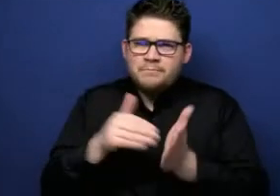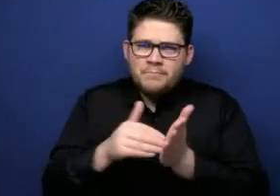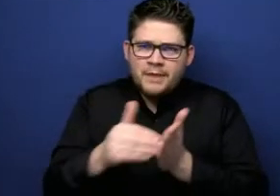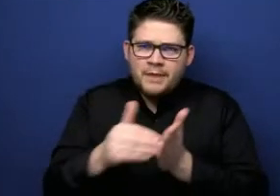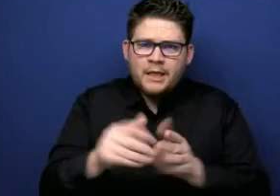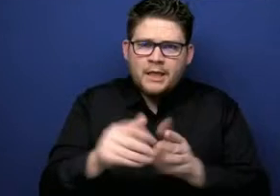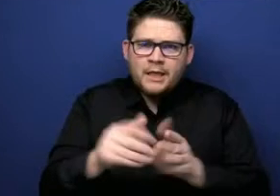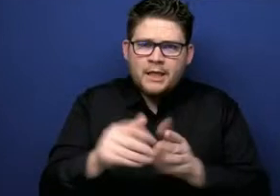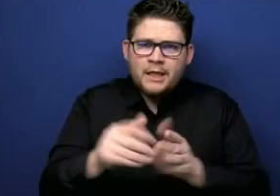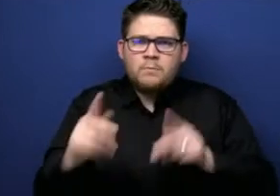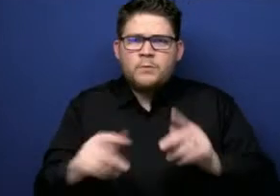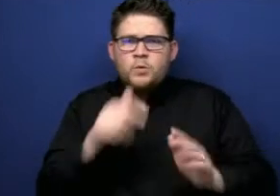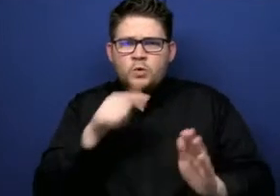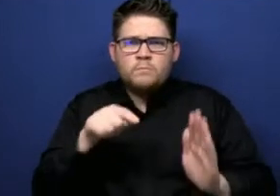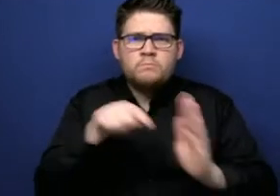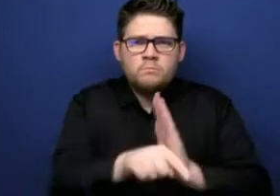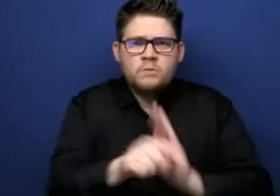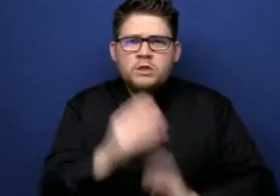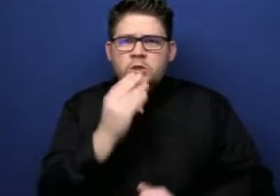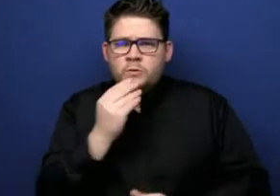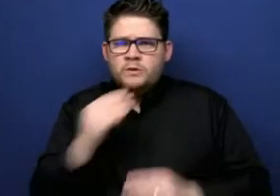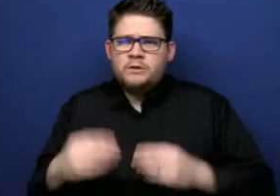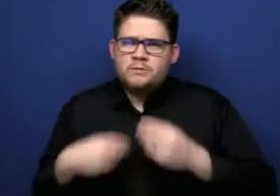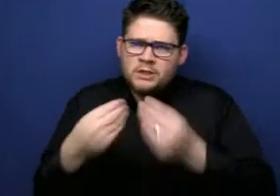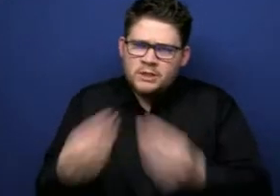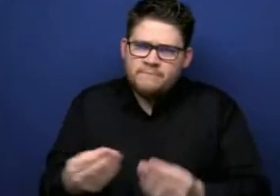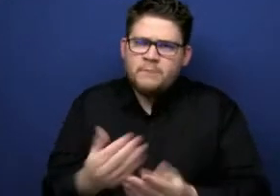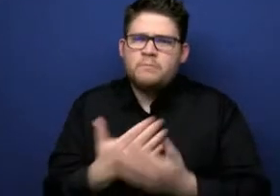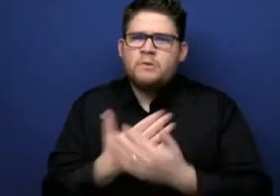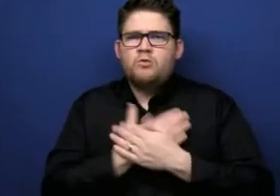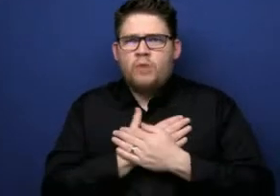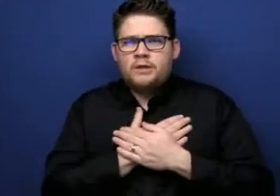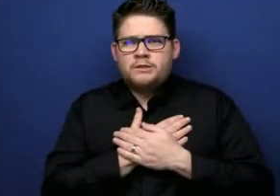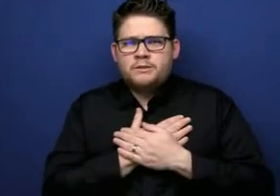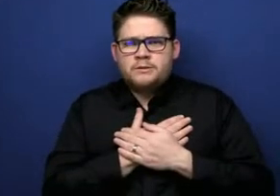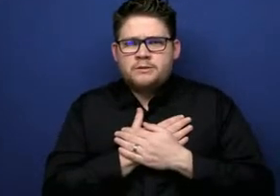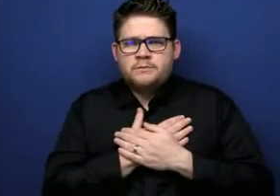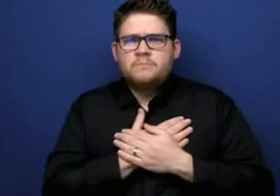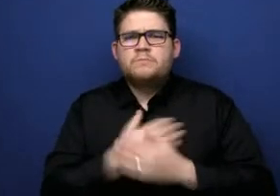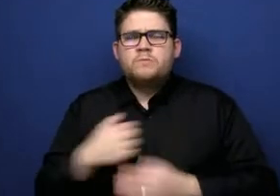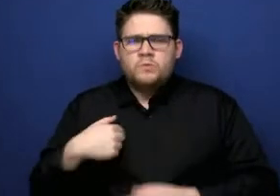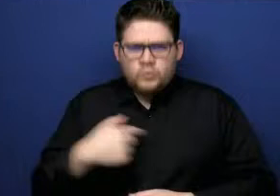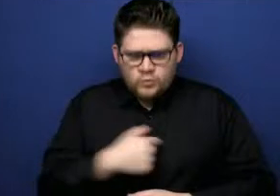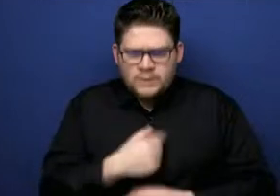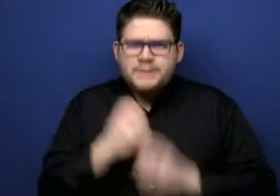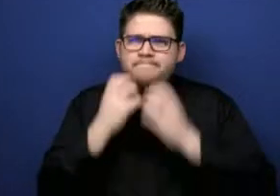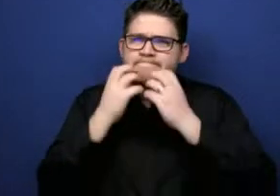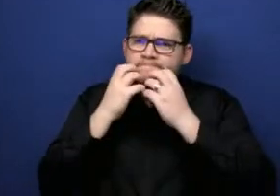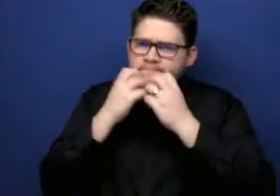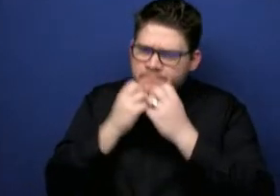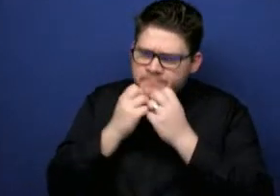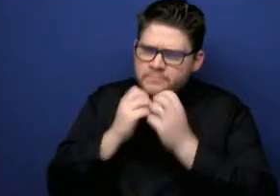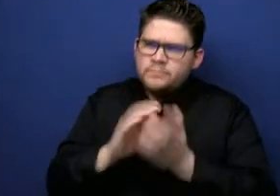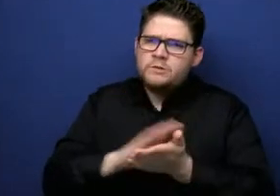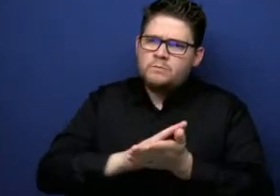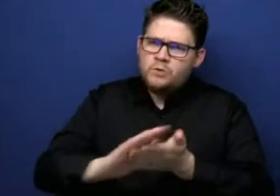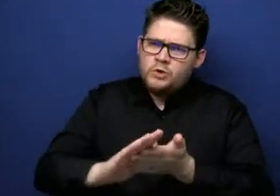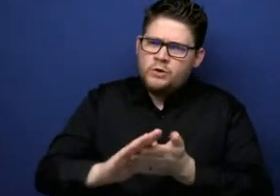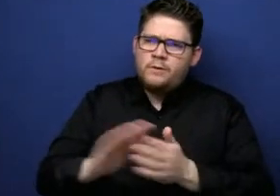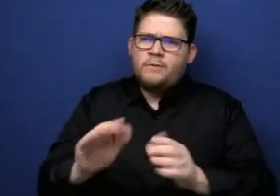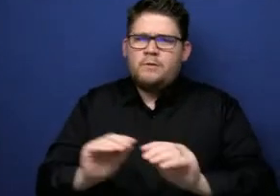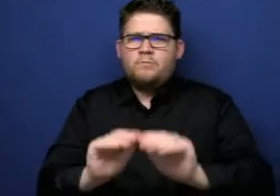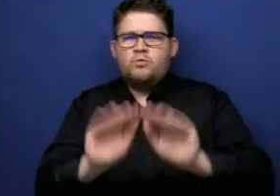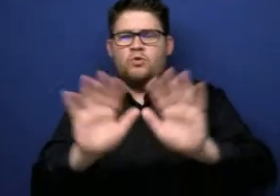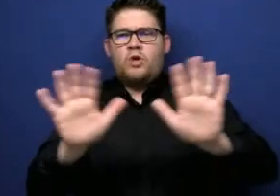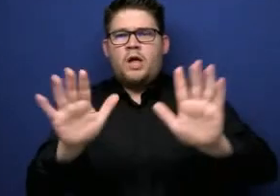you in the lofty heights of the sacred and pure, whose brightness shines like the very glow of heaven. Source of mercy, forever